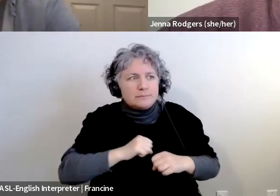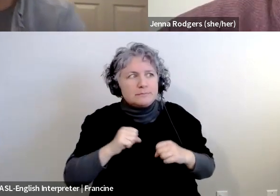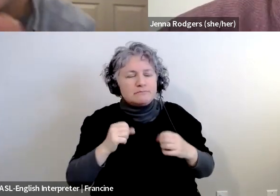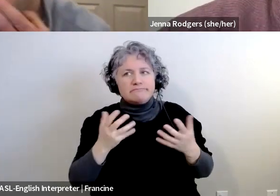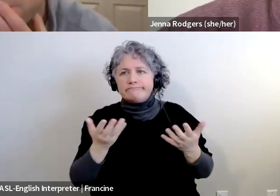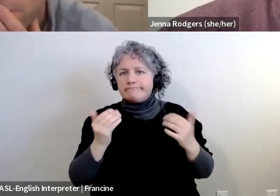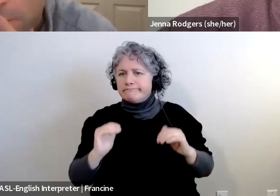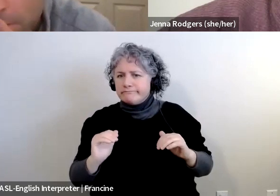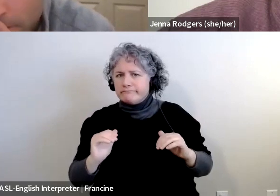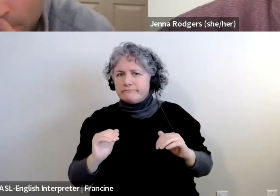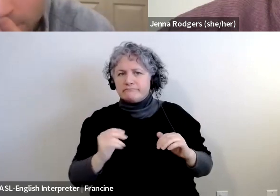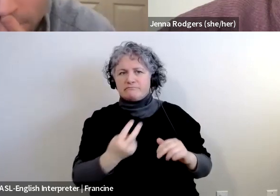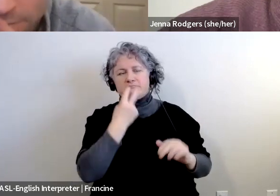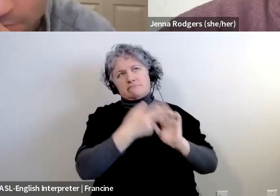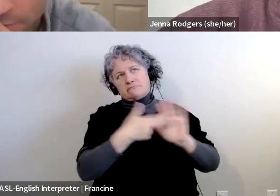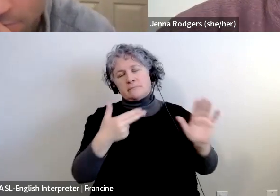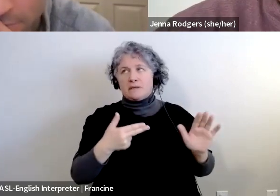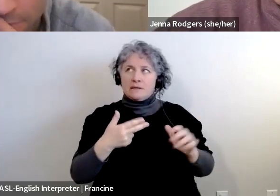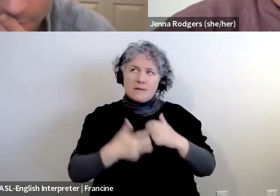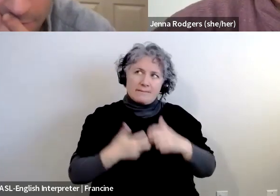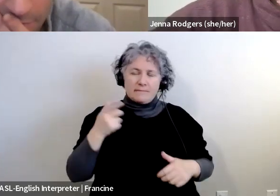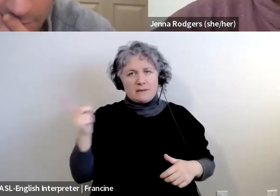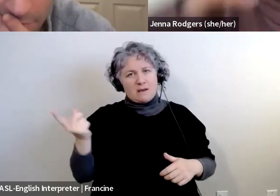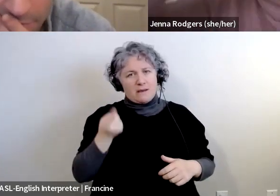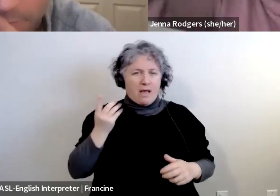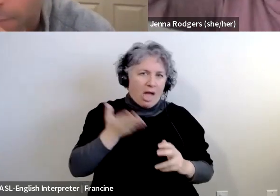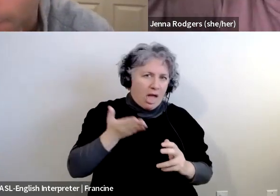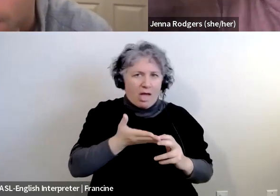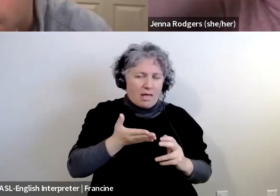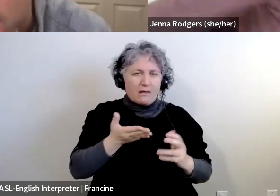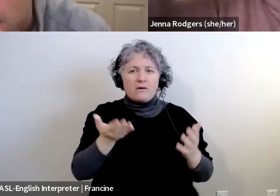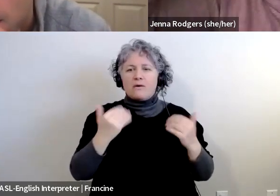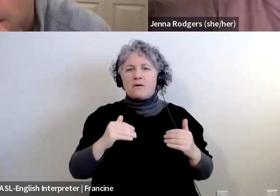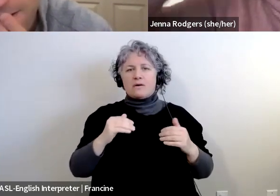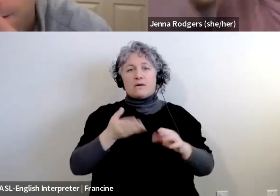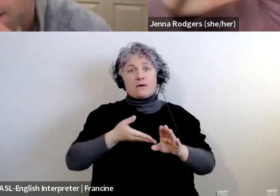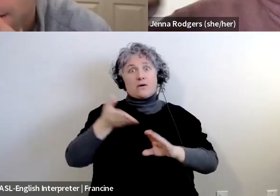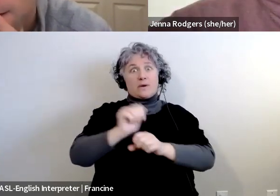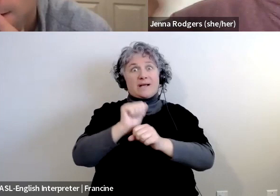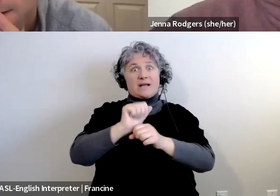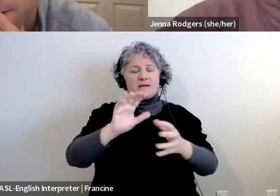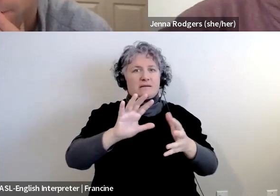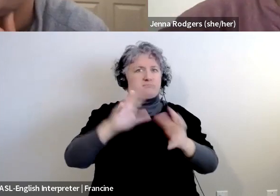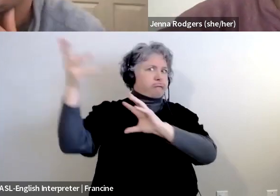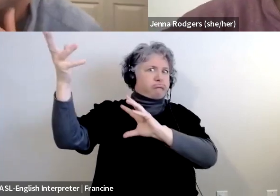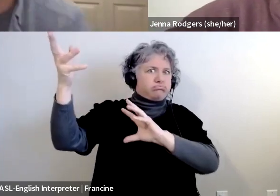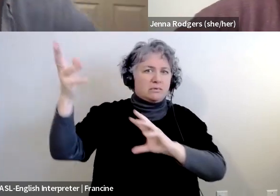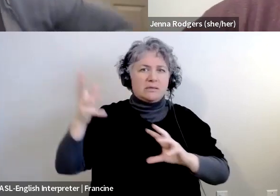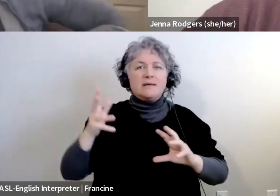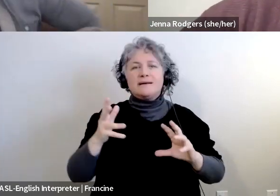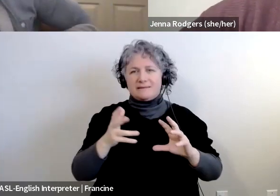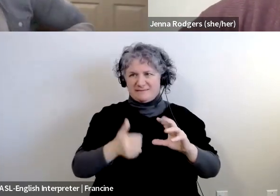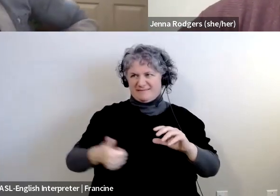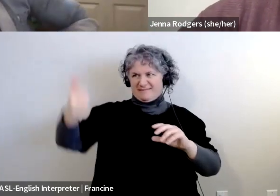being seen as difficult, implosion of your career. Again, a lot of things that focus on the power and status and